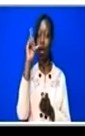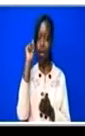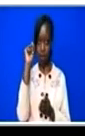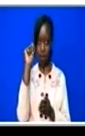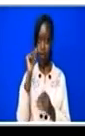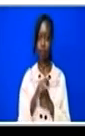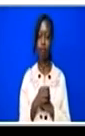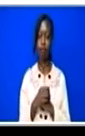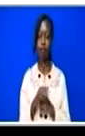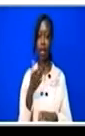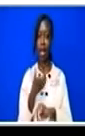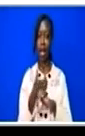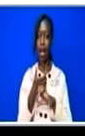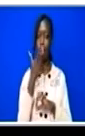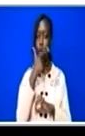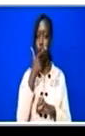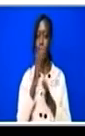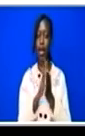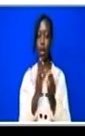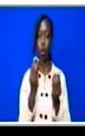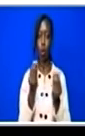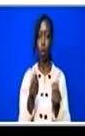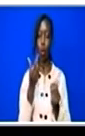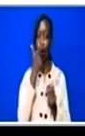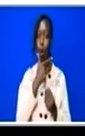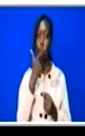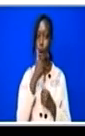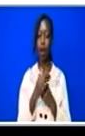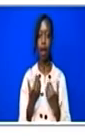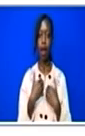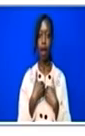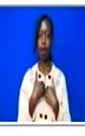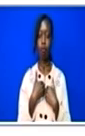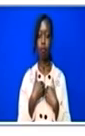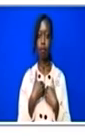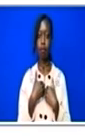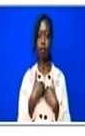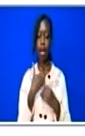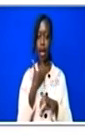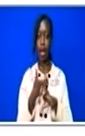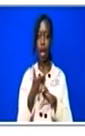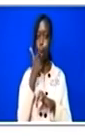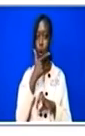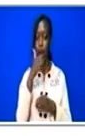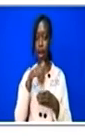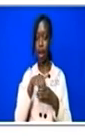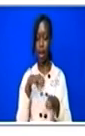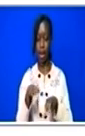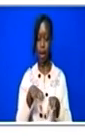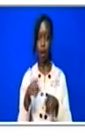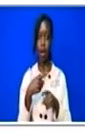we have the difference between the two. So we have fats in animals. Yes. We have oils